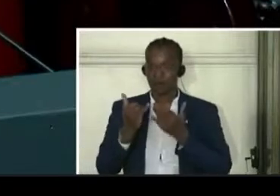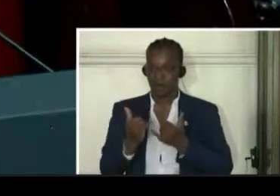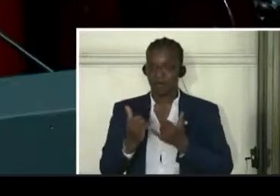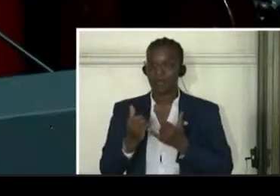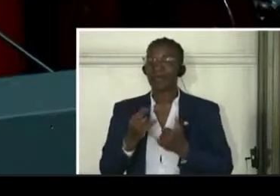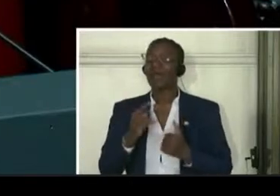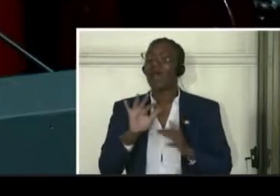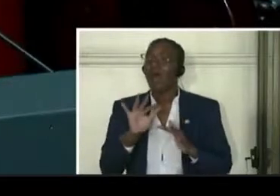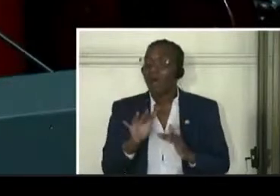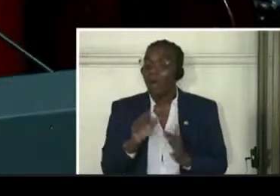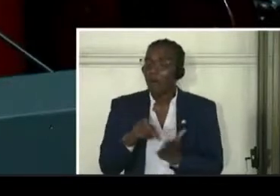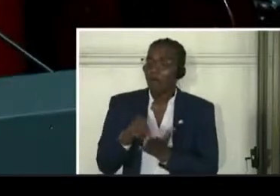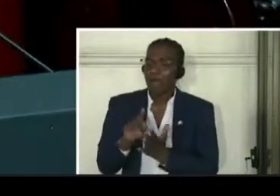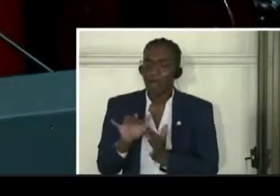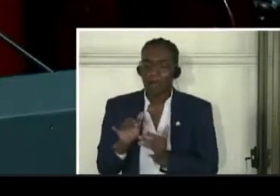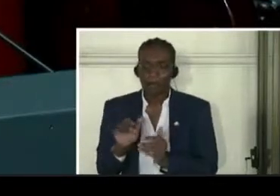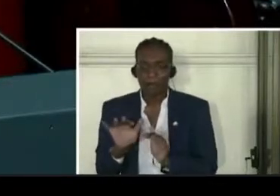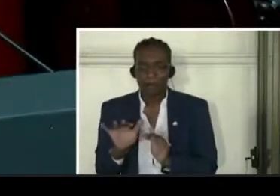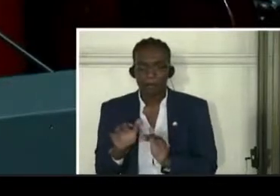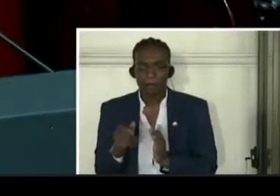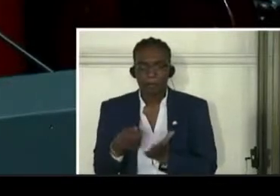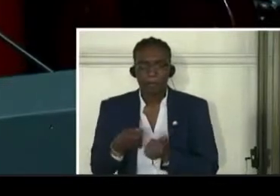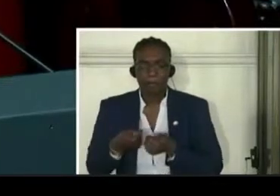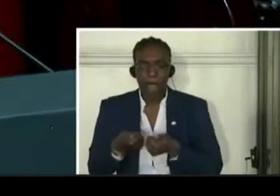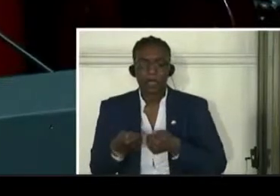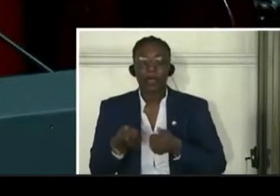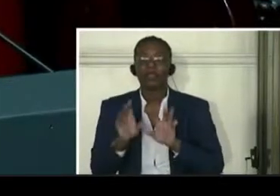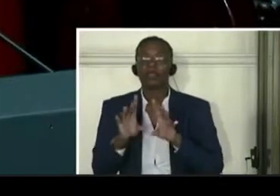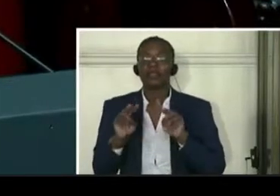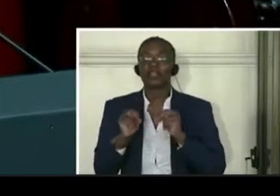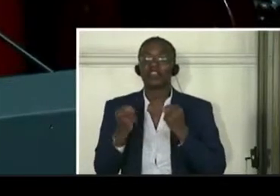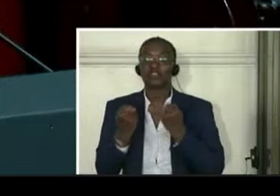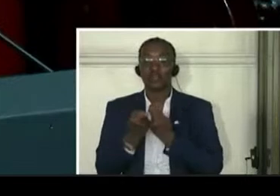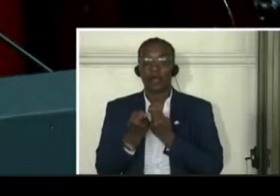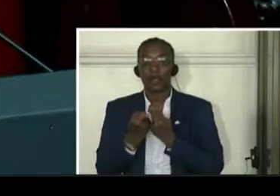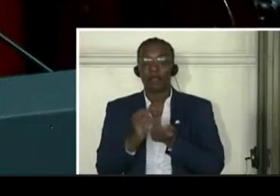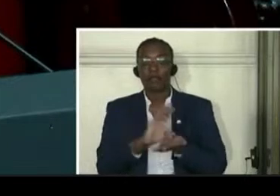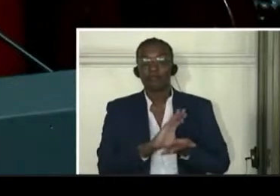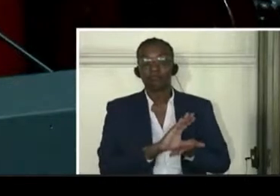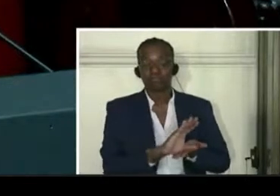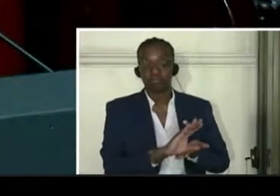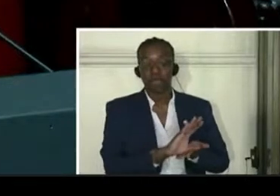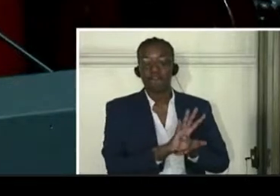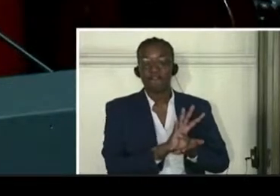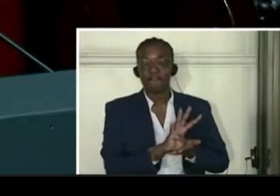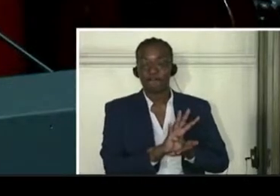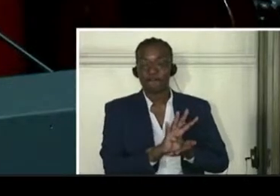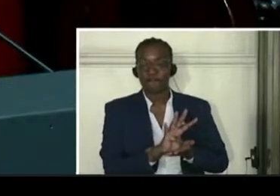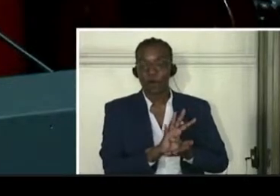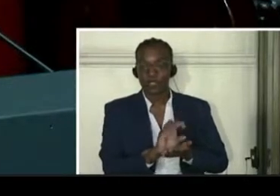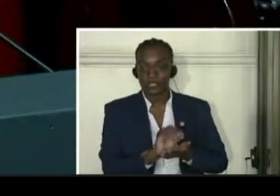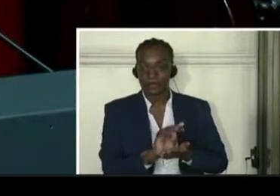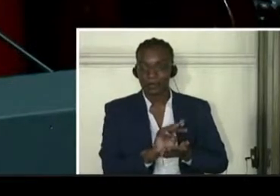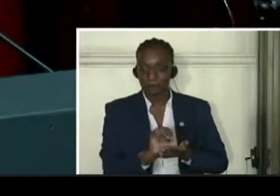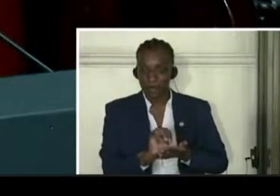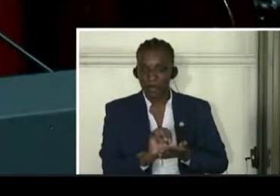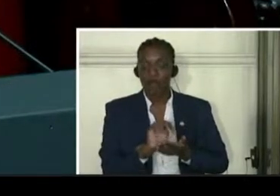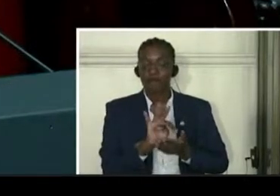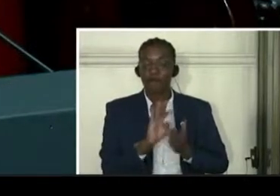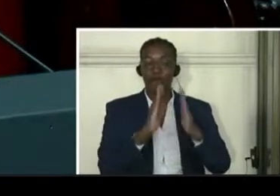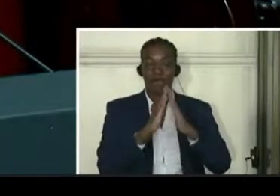Here is how they were reimbursed. The National Department of Human Settlement set aside an amount of 40 million rand of human